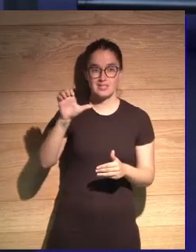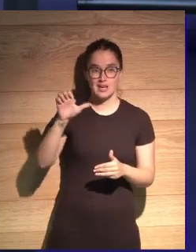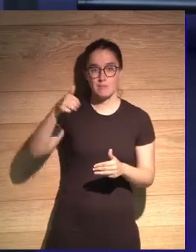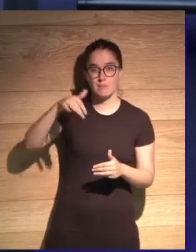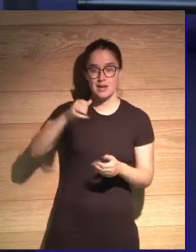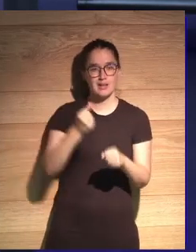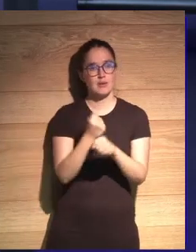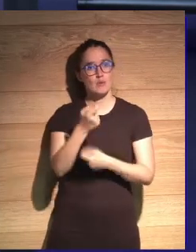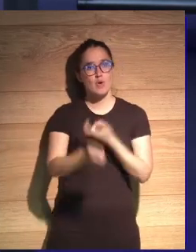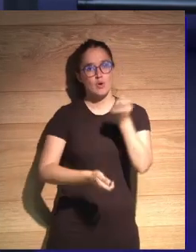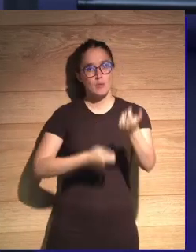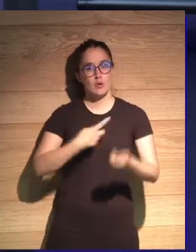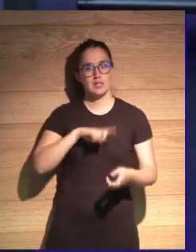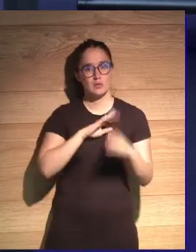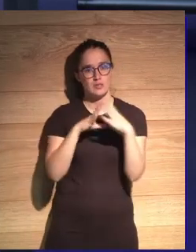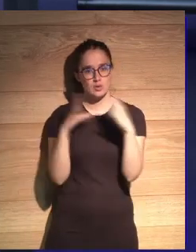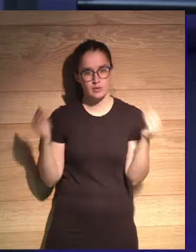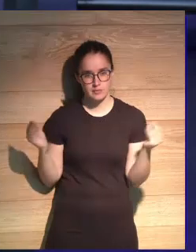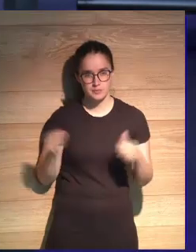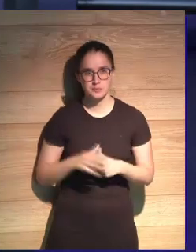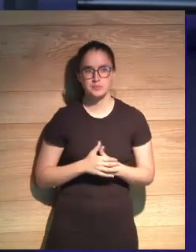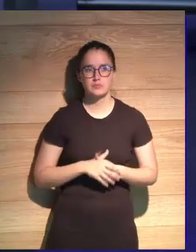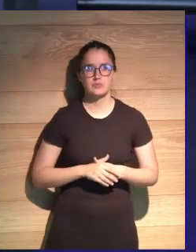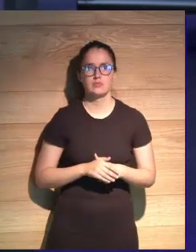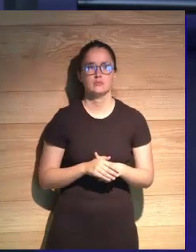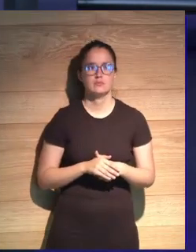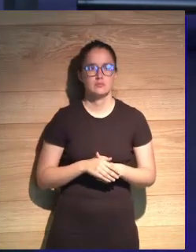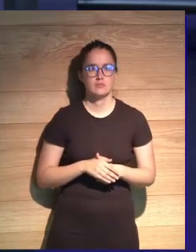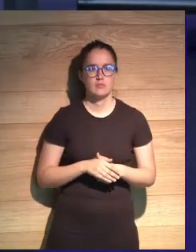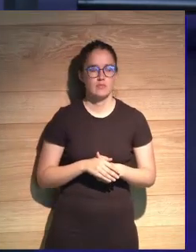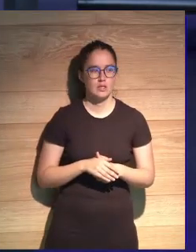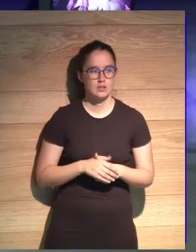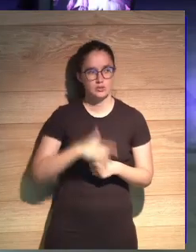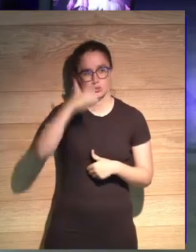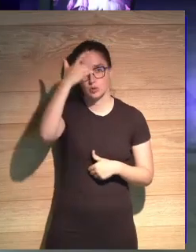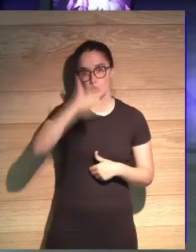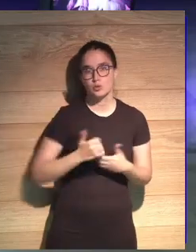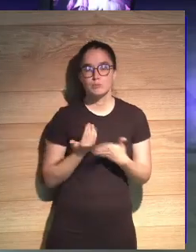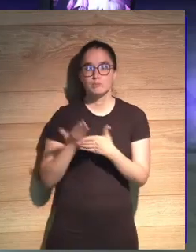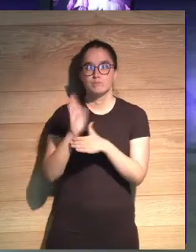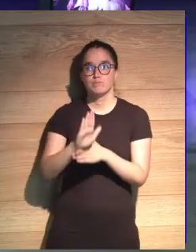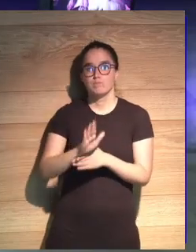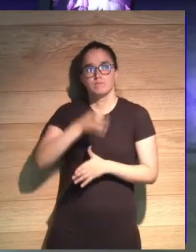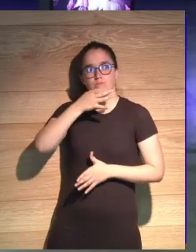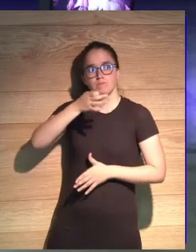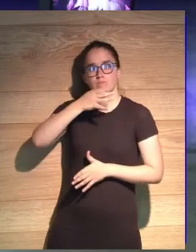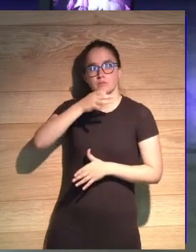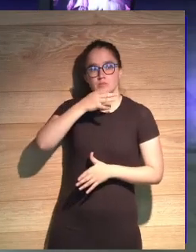started, and Jose Maria and I have already started working on it from our universities. I